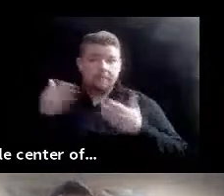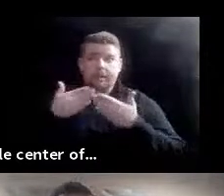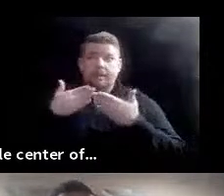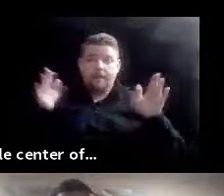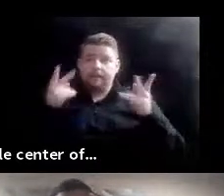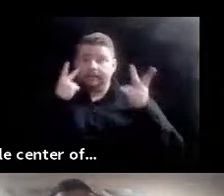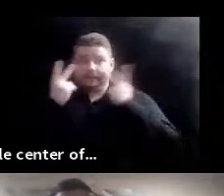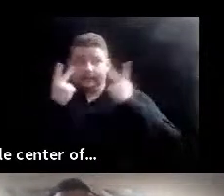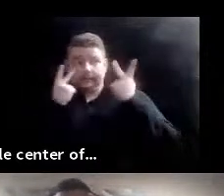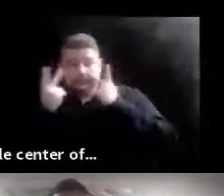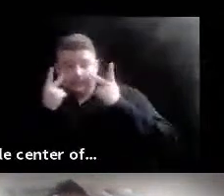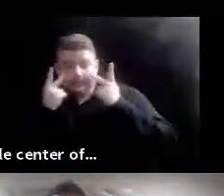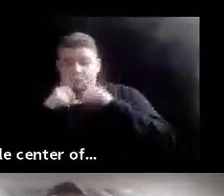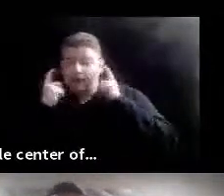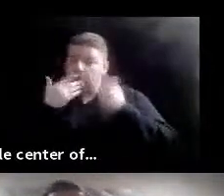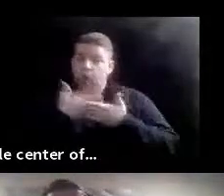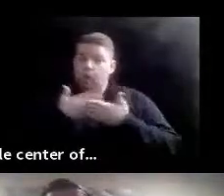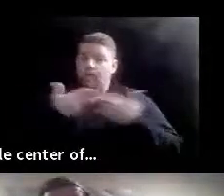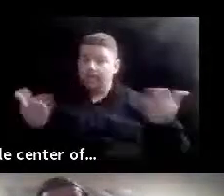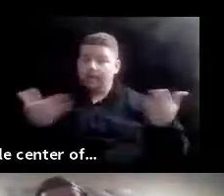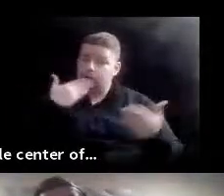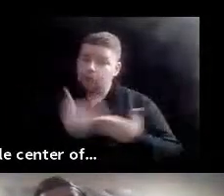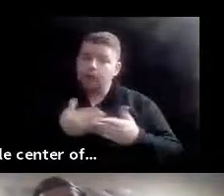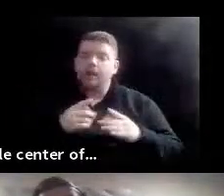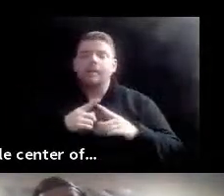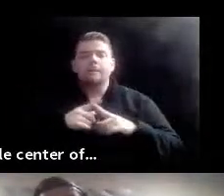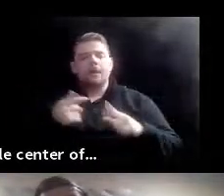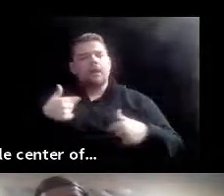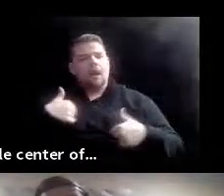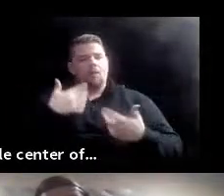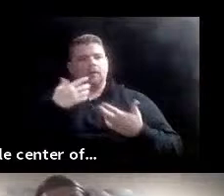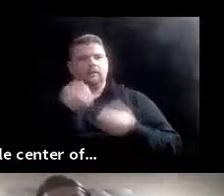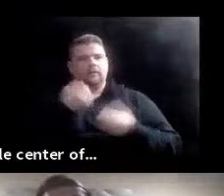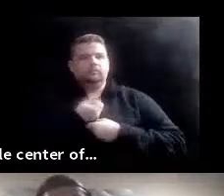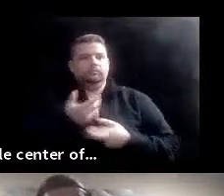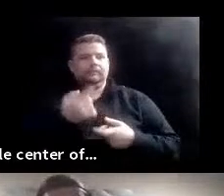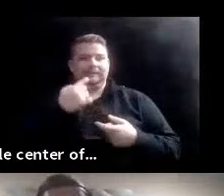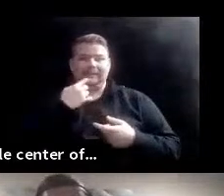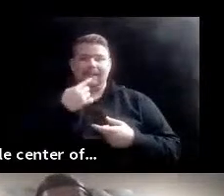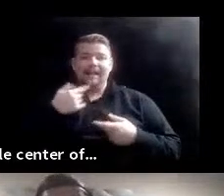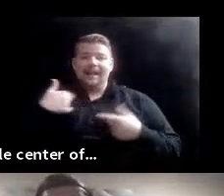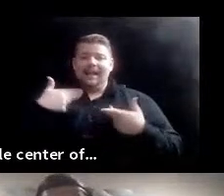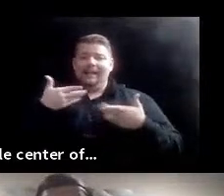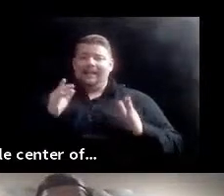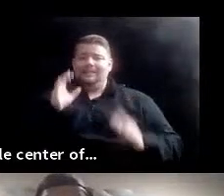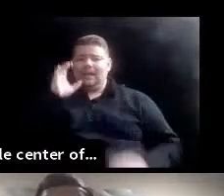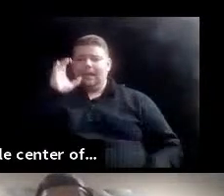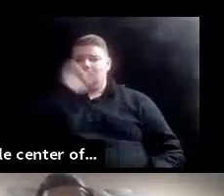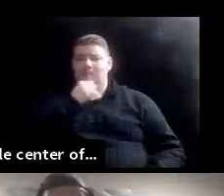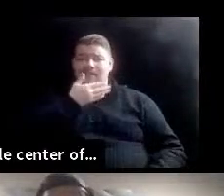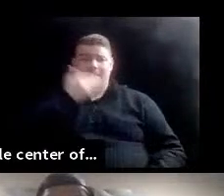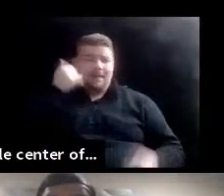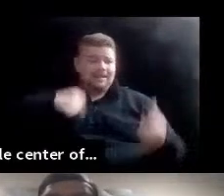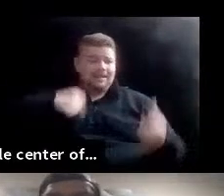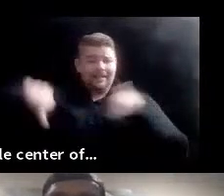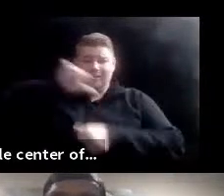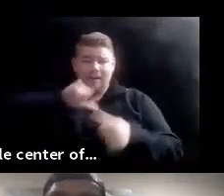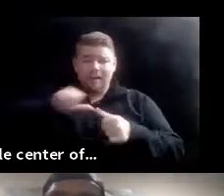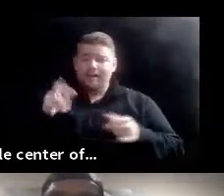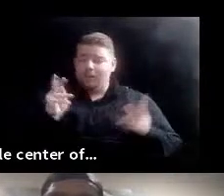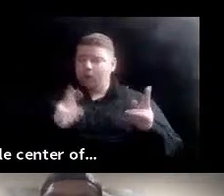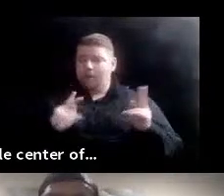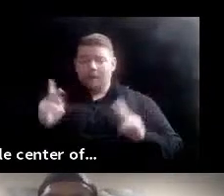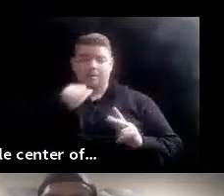wearing masks, which is a good thing. I would just like to say, let's assume the best of each other for those people that aren't